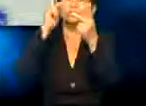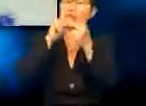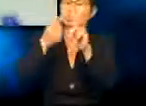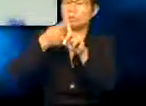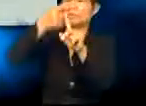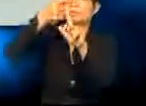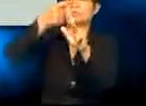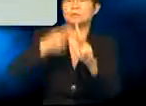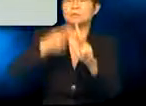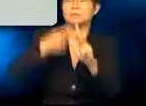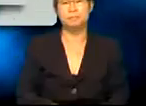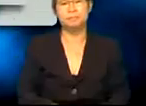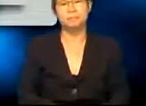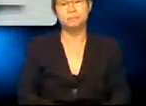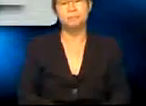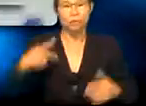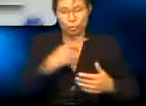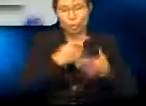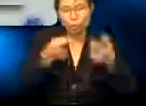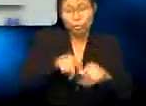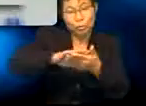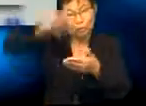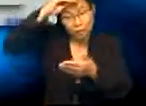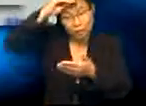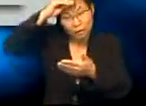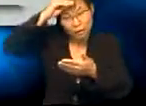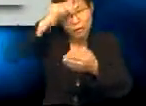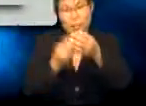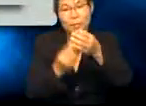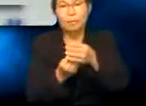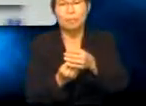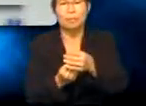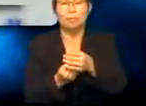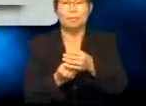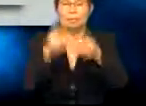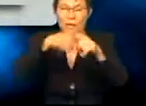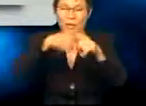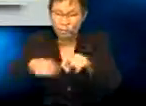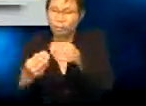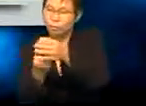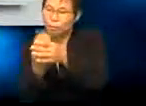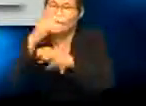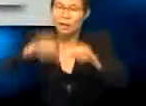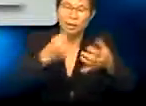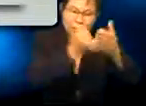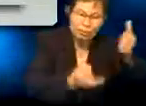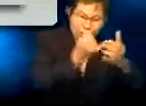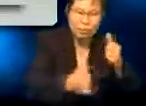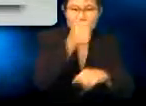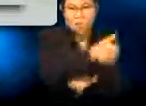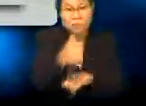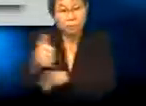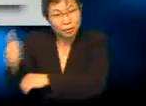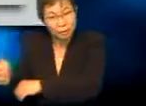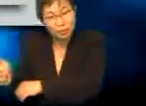suitable temperature. We also looked at the plant parts of different plants that can reproduce